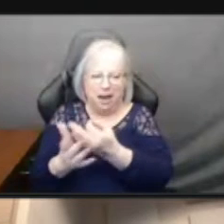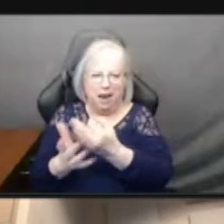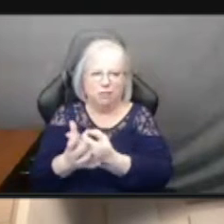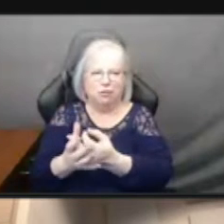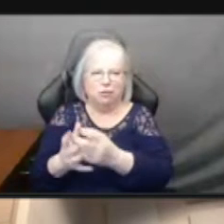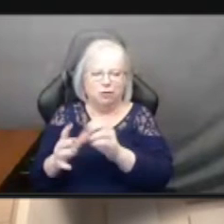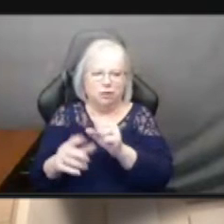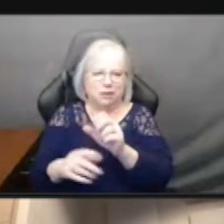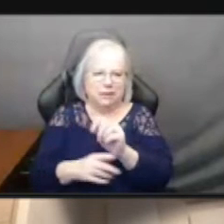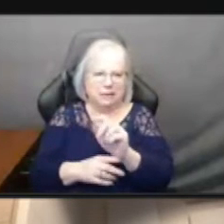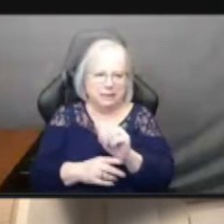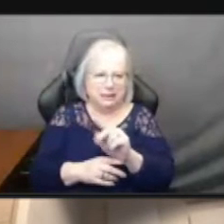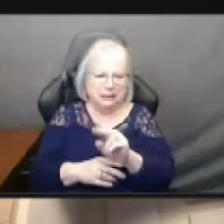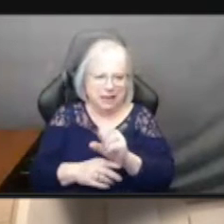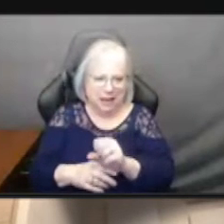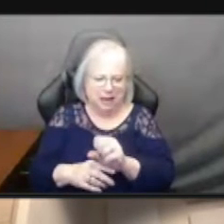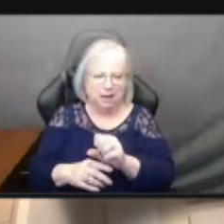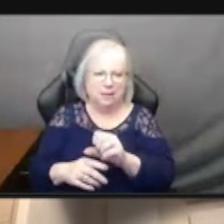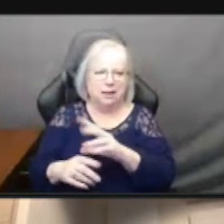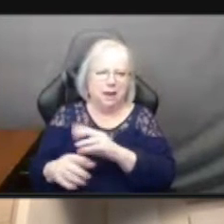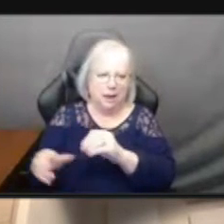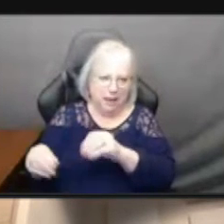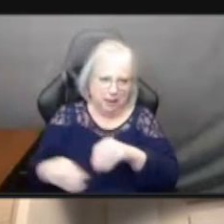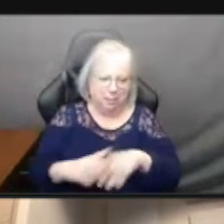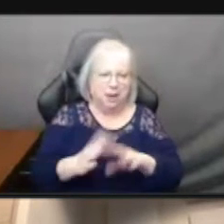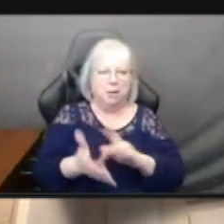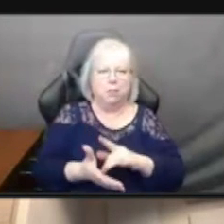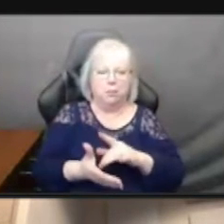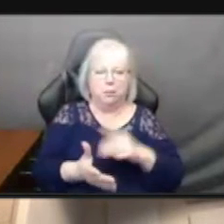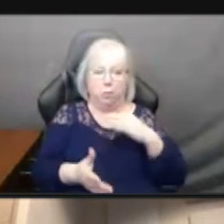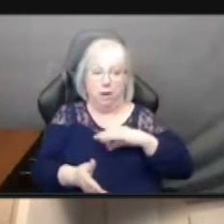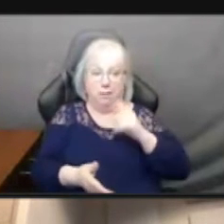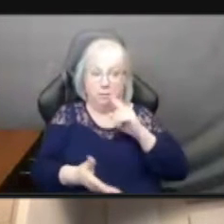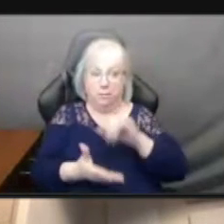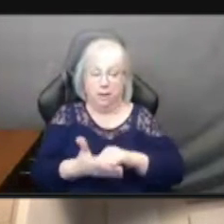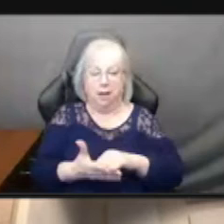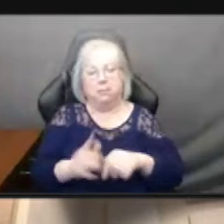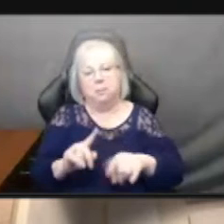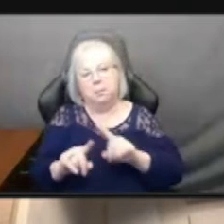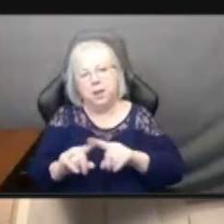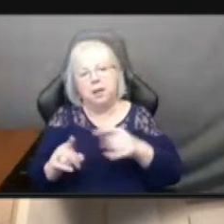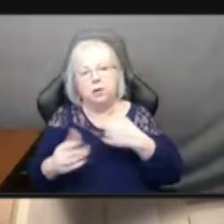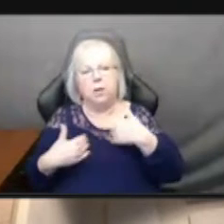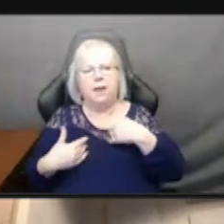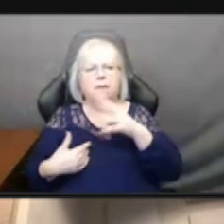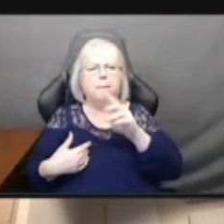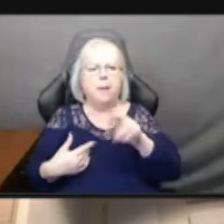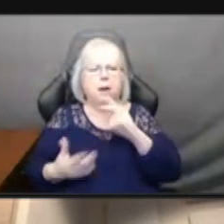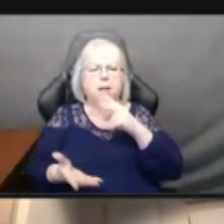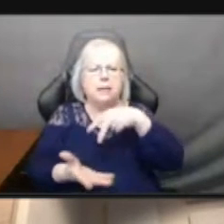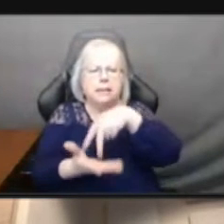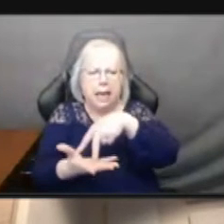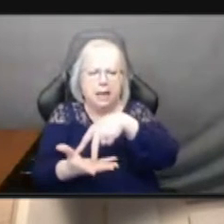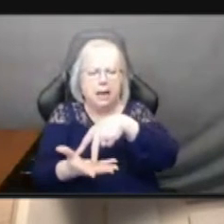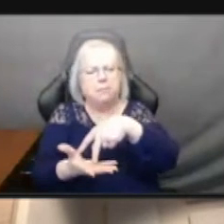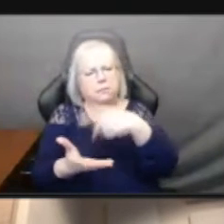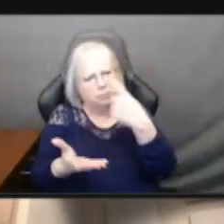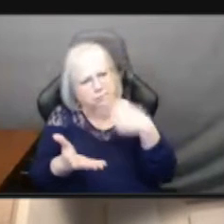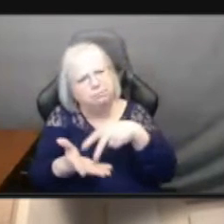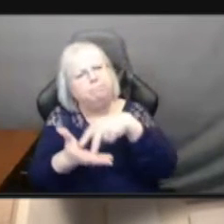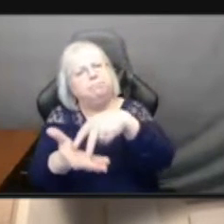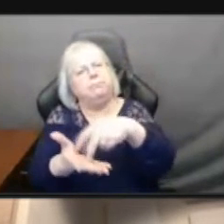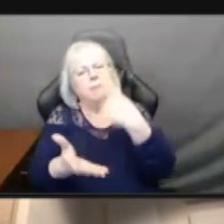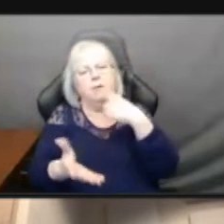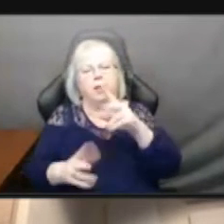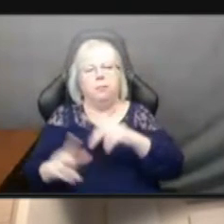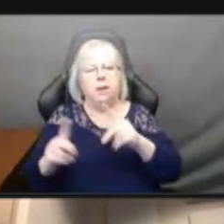that and be able to profit from it. Yet you have a mayor who is standing up for the people and putting things on the table to